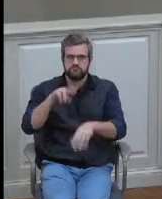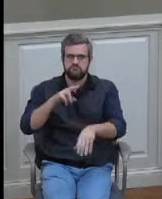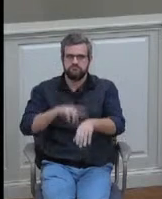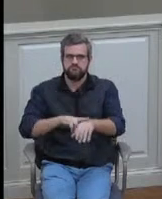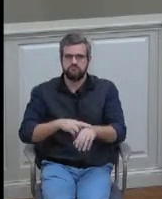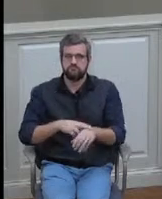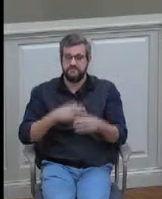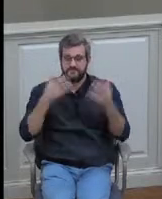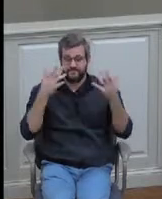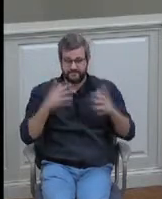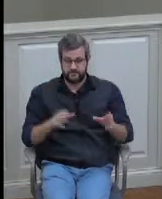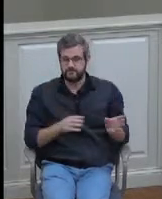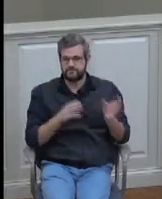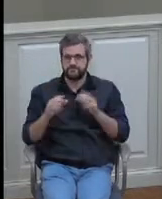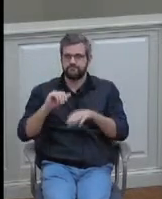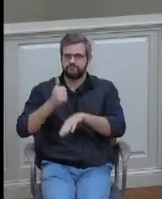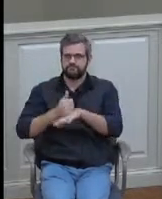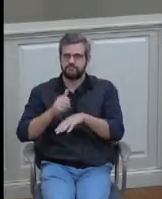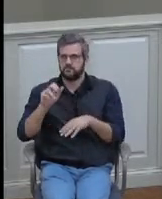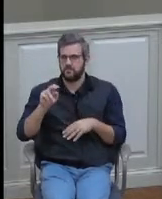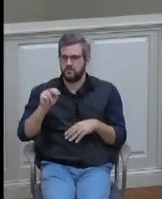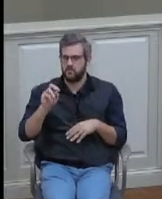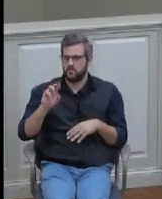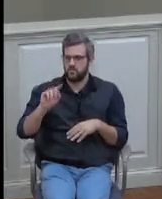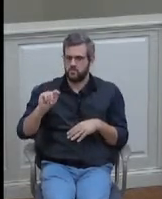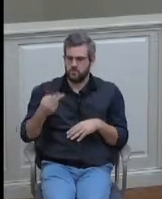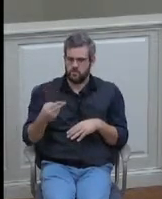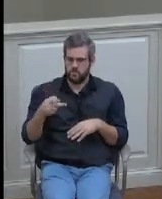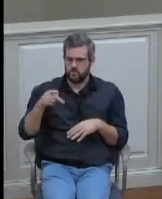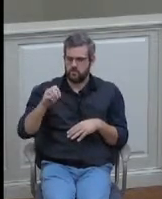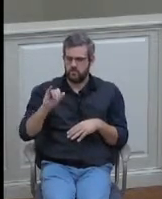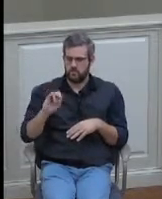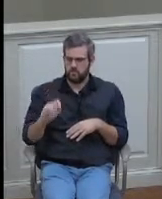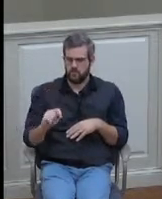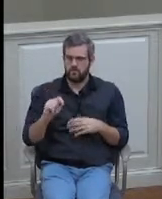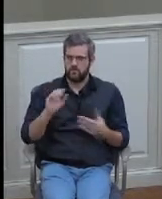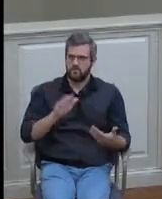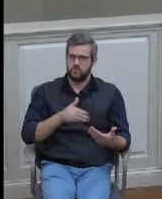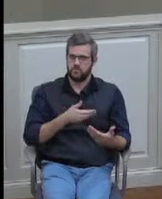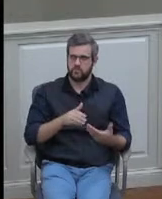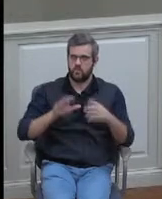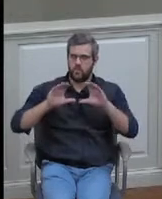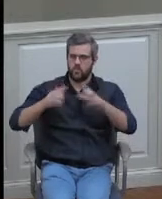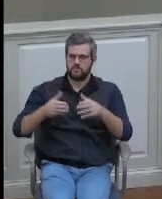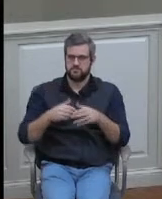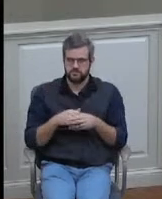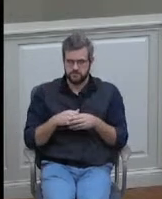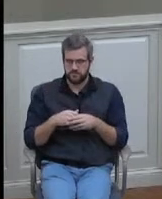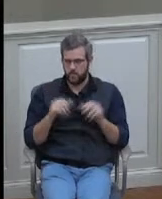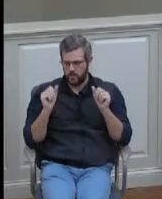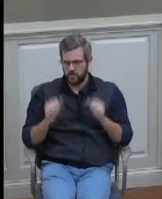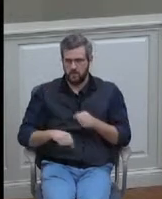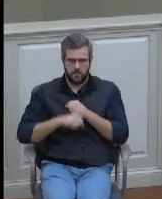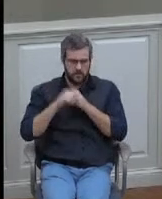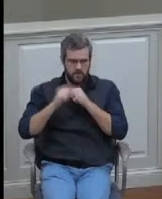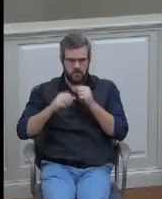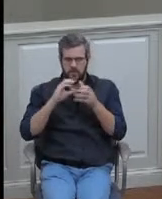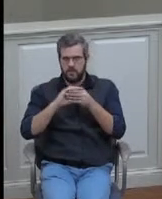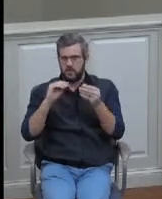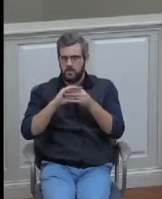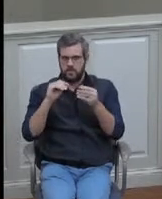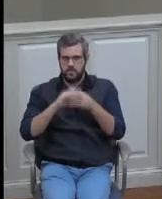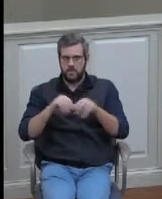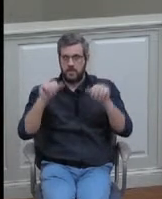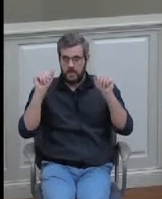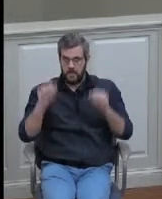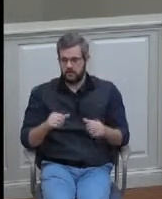time, she began the North Point Chorus. So I think there's so many things we could say about Liz. We're grateful that she